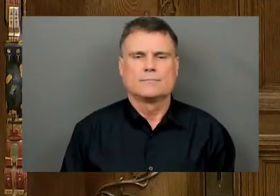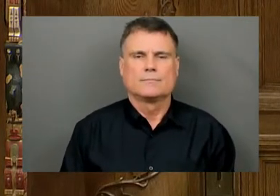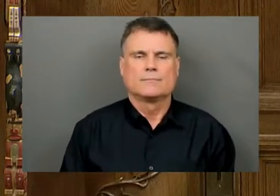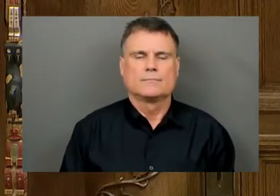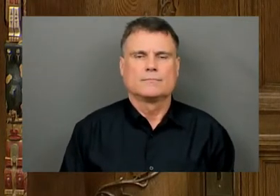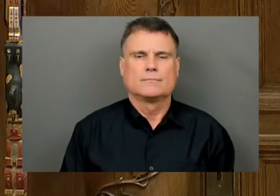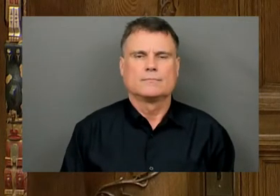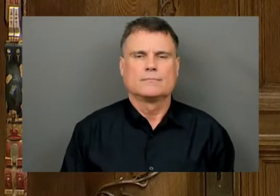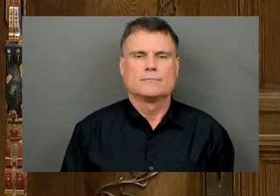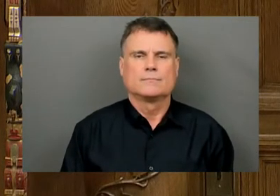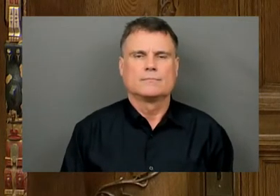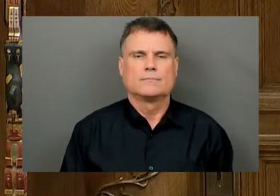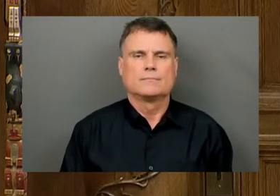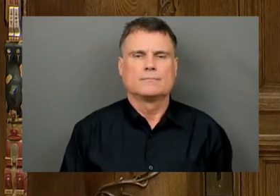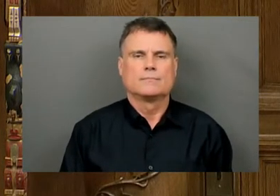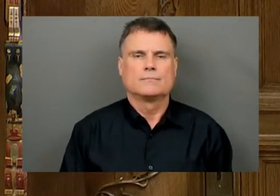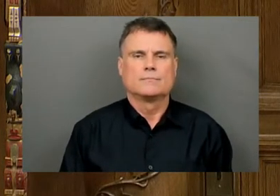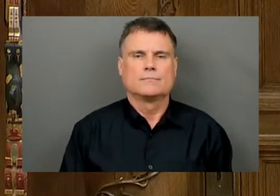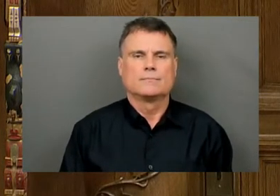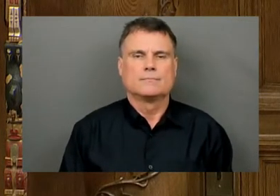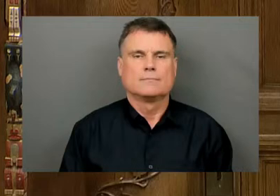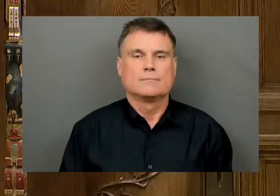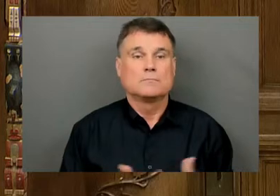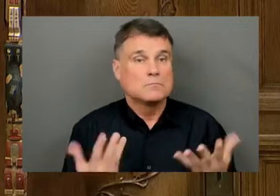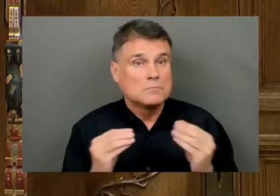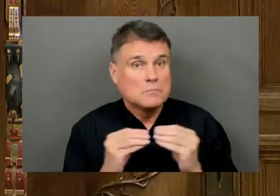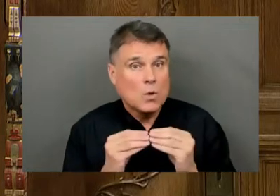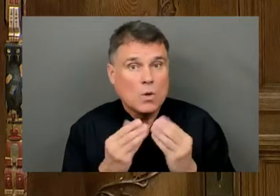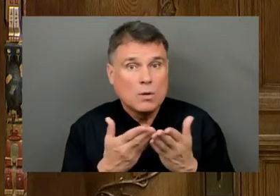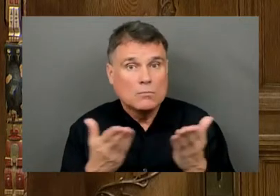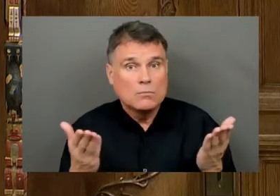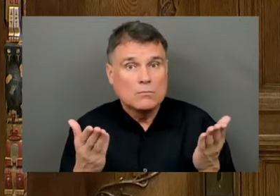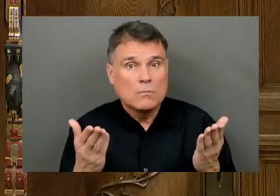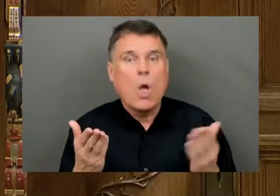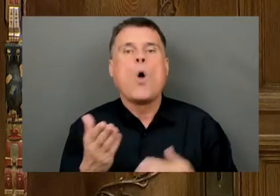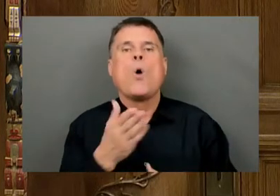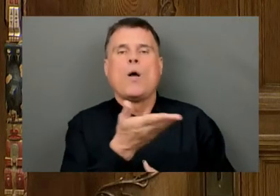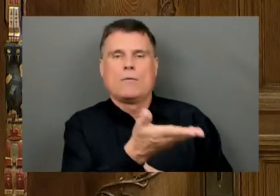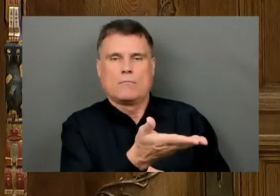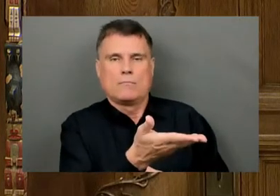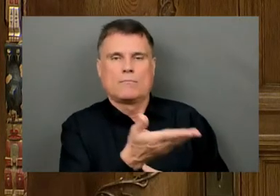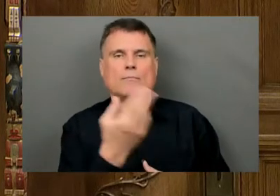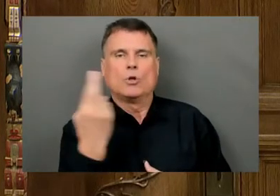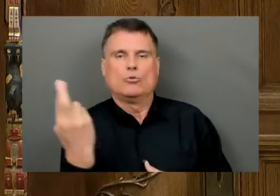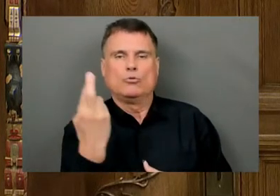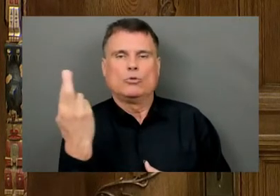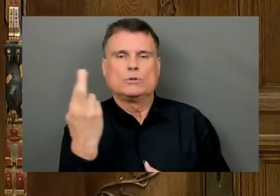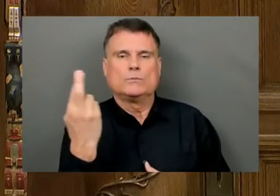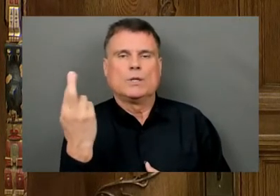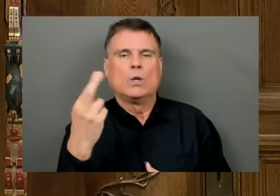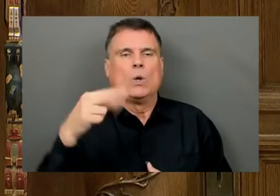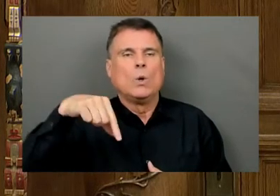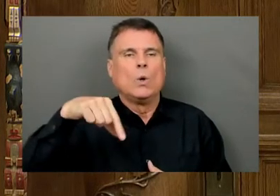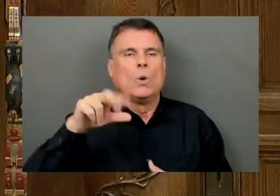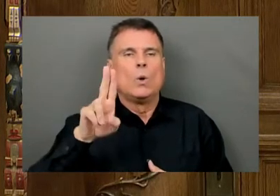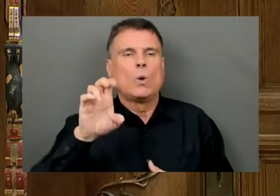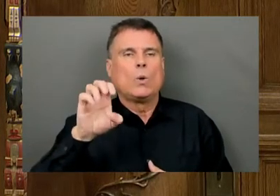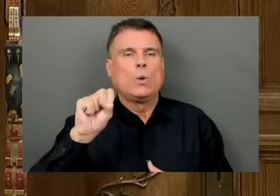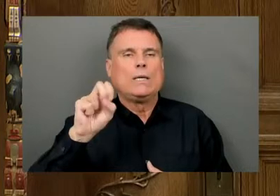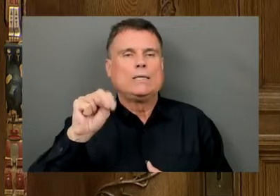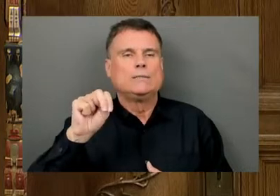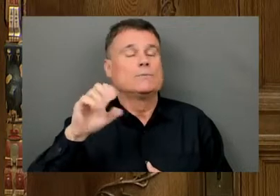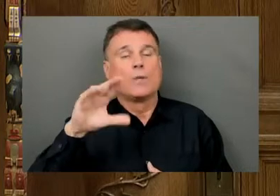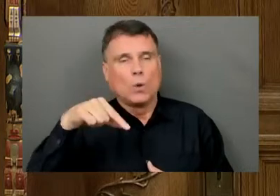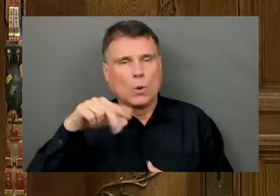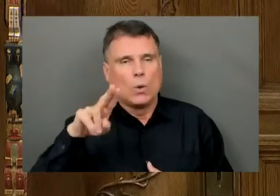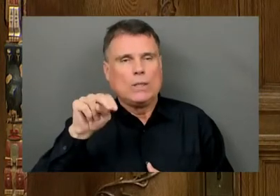Madam Clerk. Oh, Richmond Queensborough. Thank you, Mr. Speaker. Yesterday, April 1st, would have been my